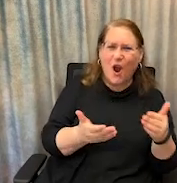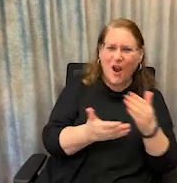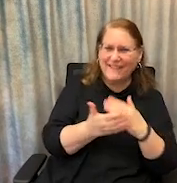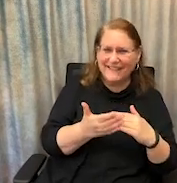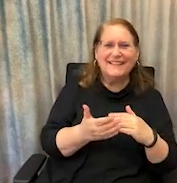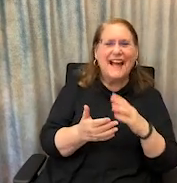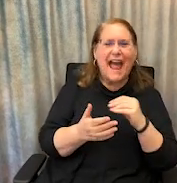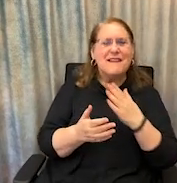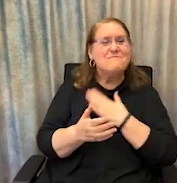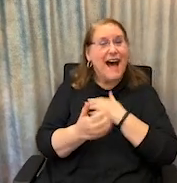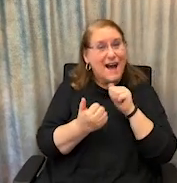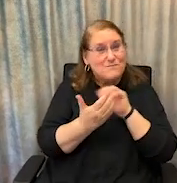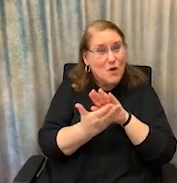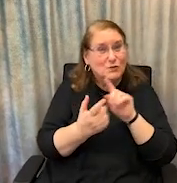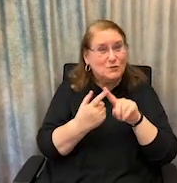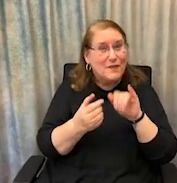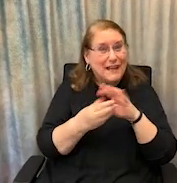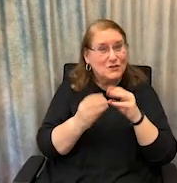approach to this story is,